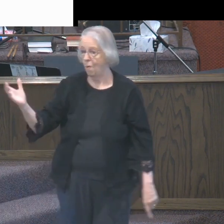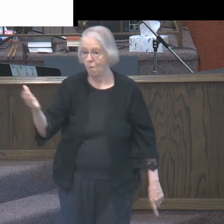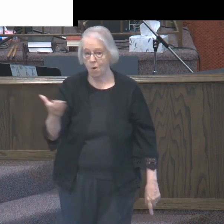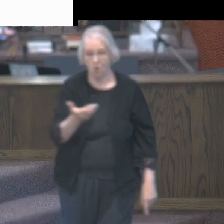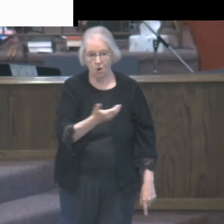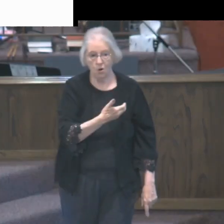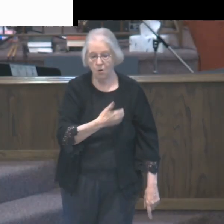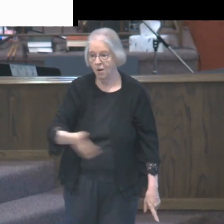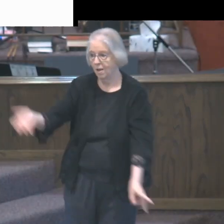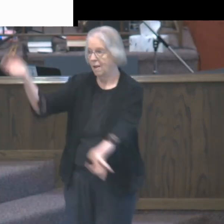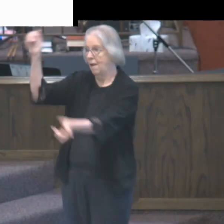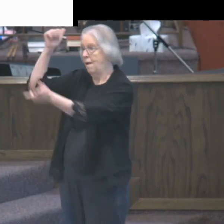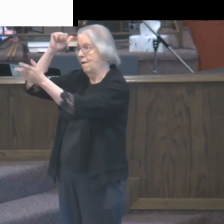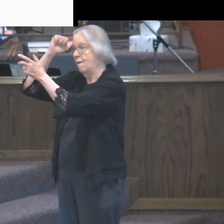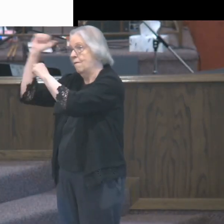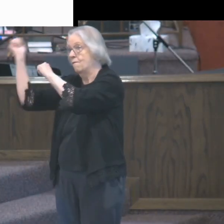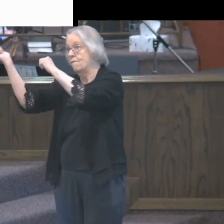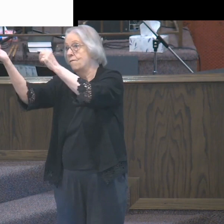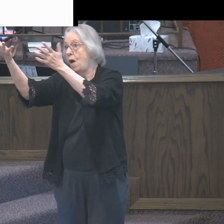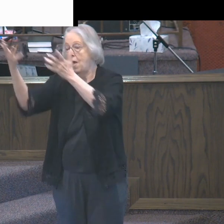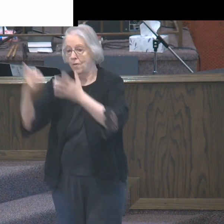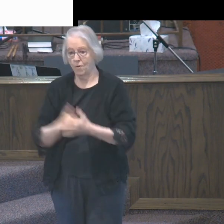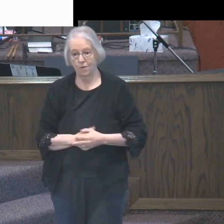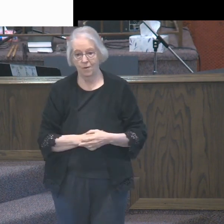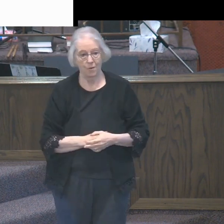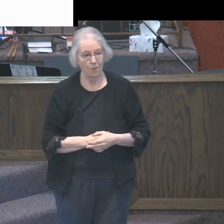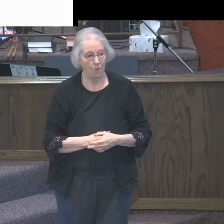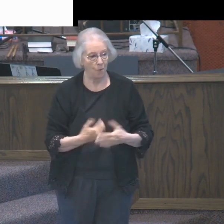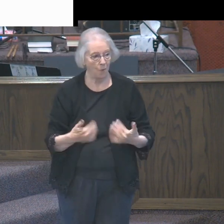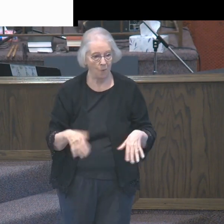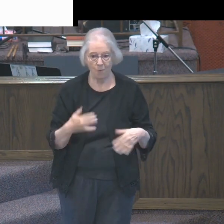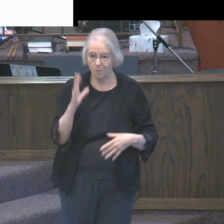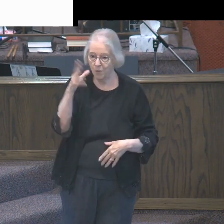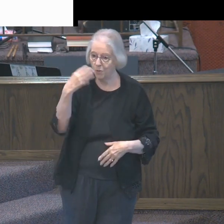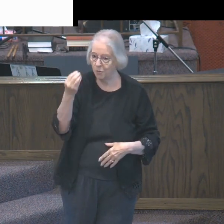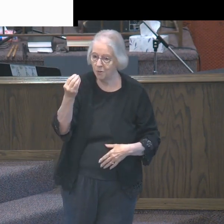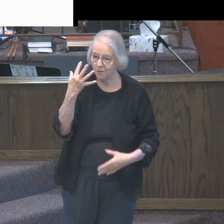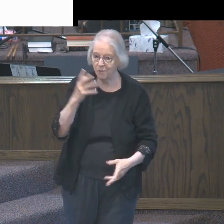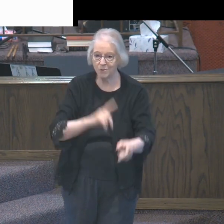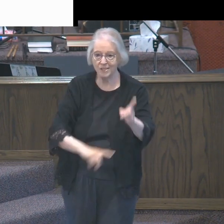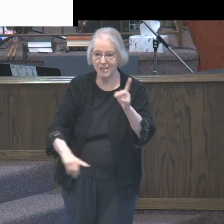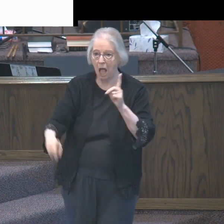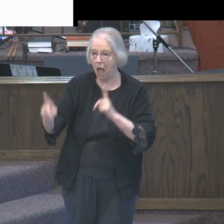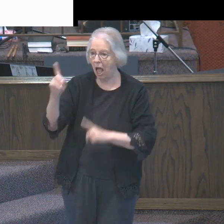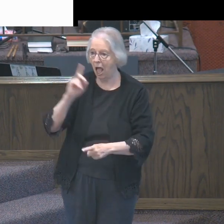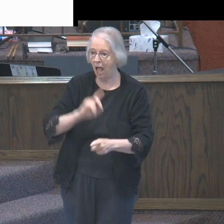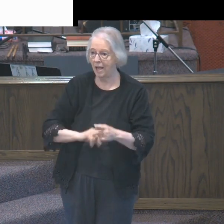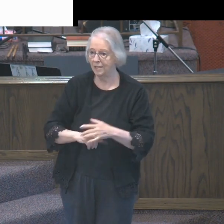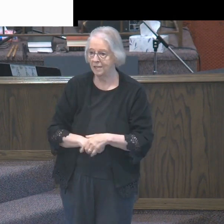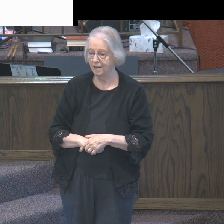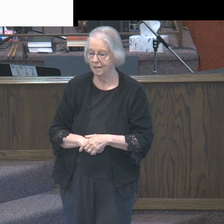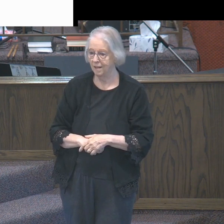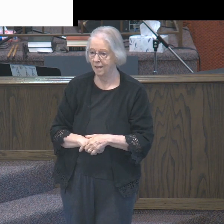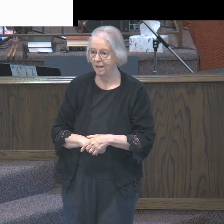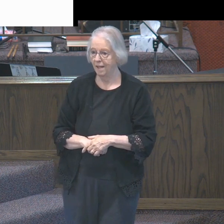Now, the thing about praying this way, for the Jewish audience that Jesus is addressing